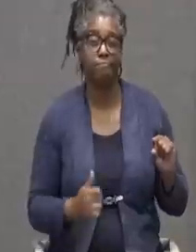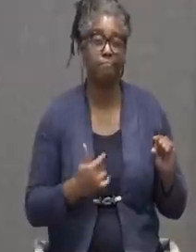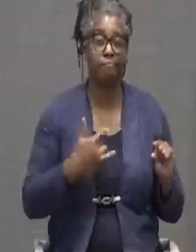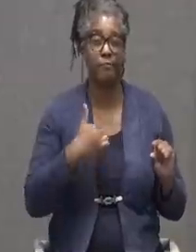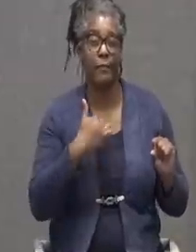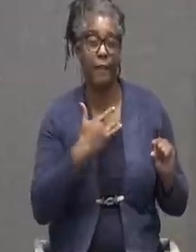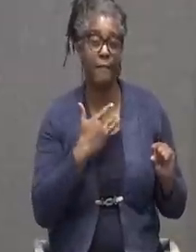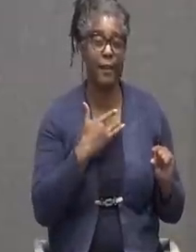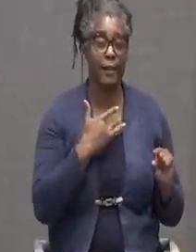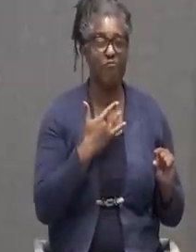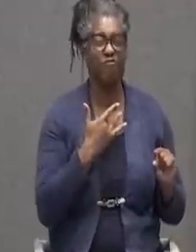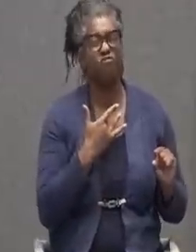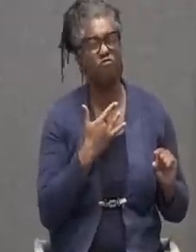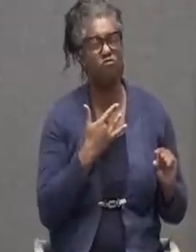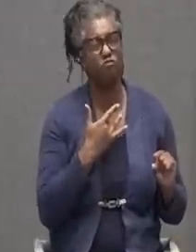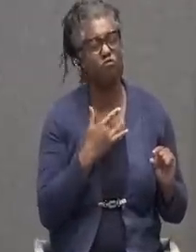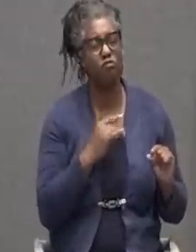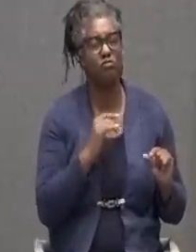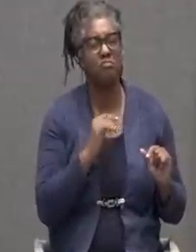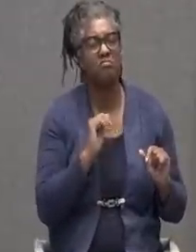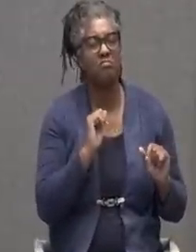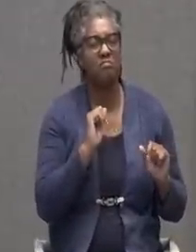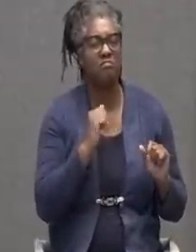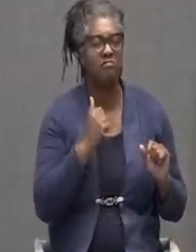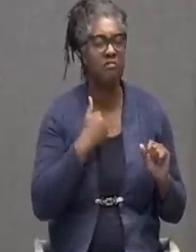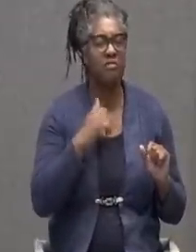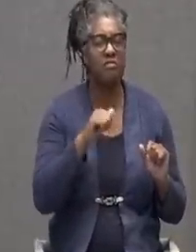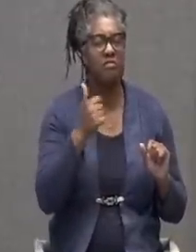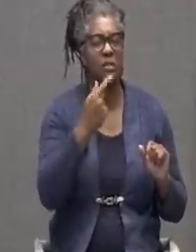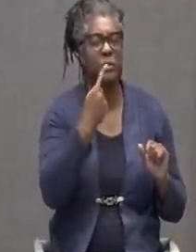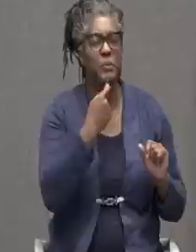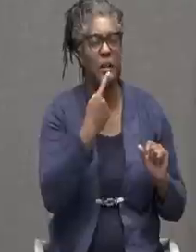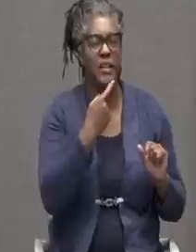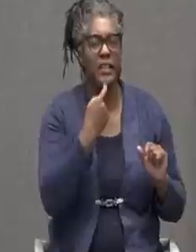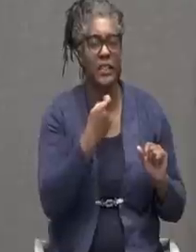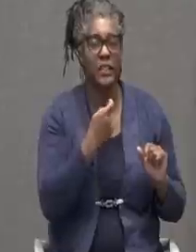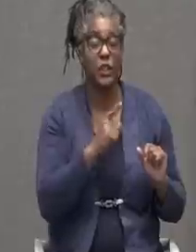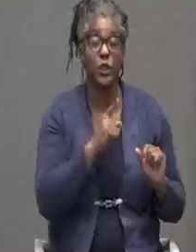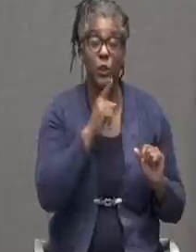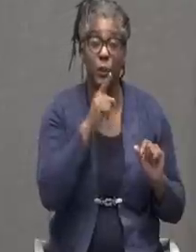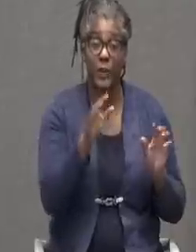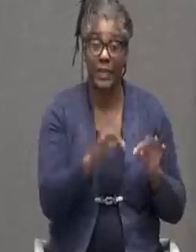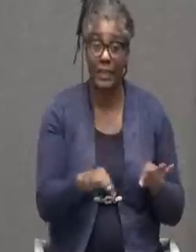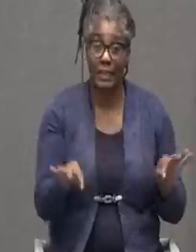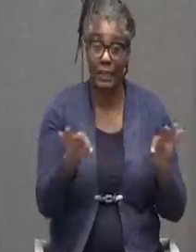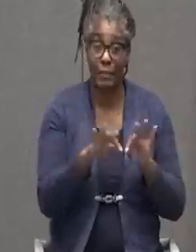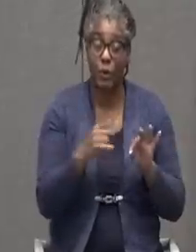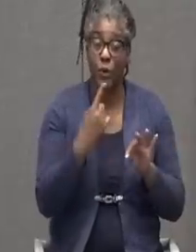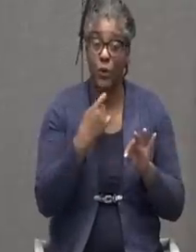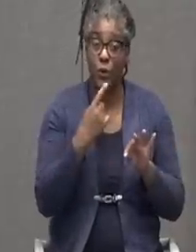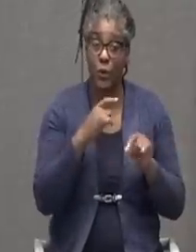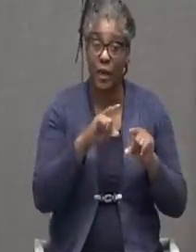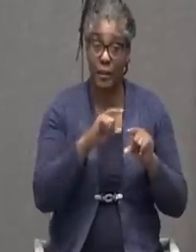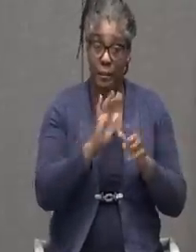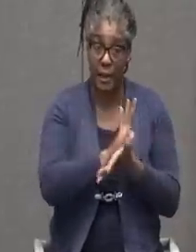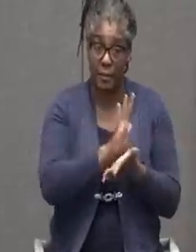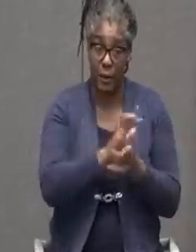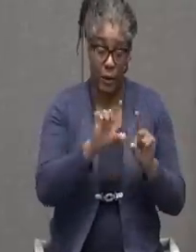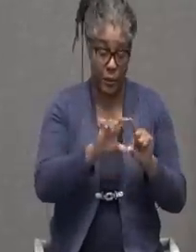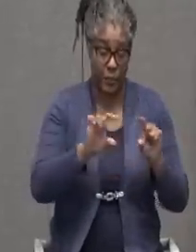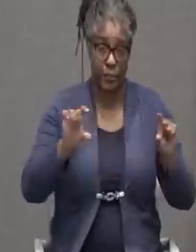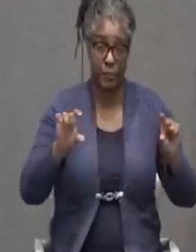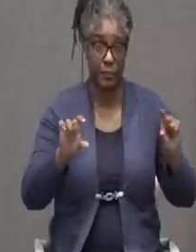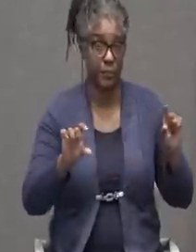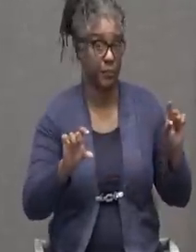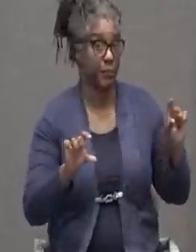Let's stick with the red one. So what's really important about these red strips of paper, which right now